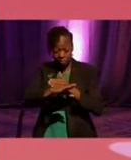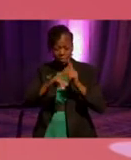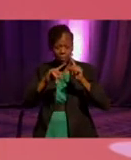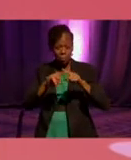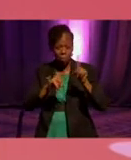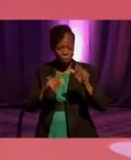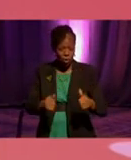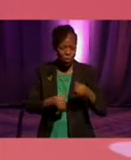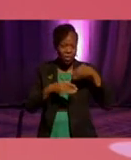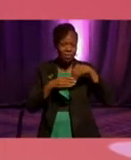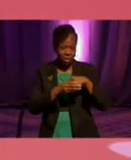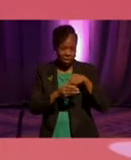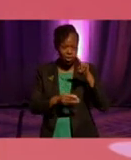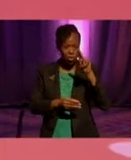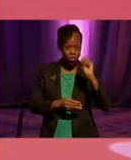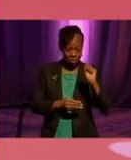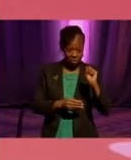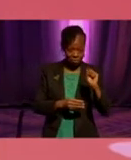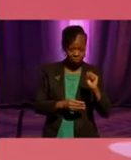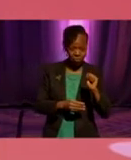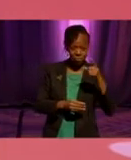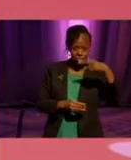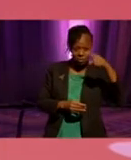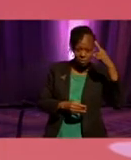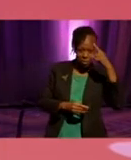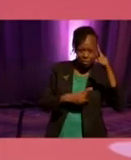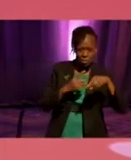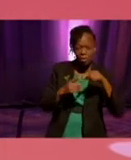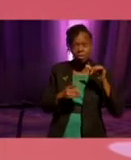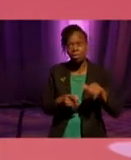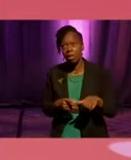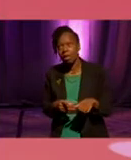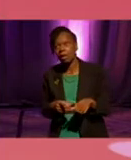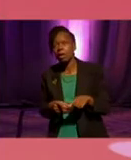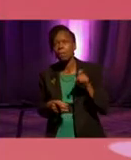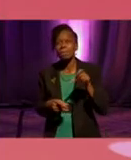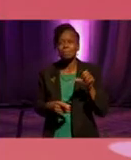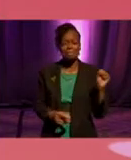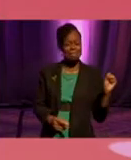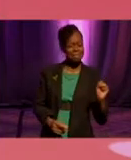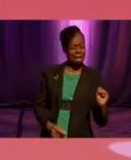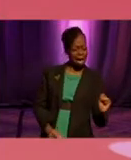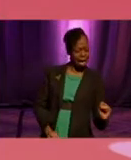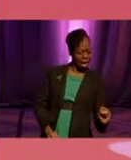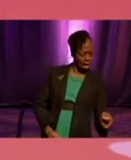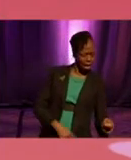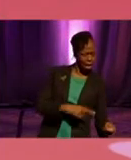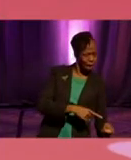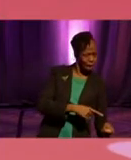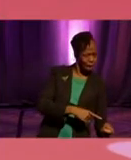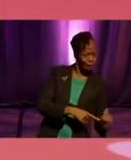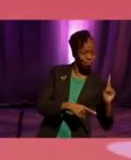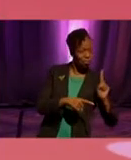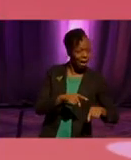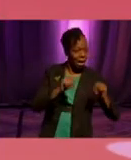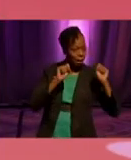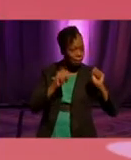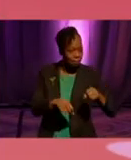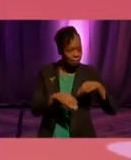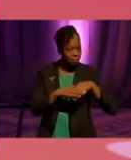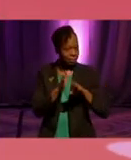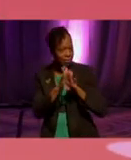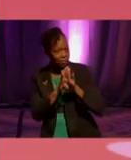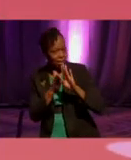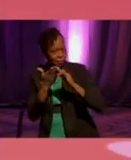States. And you think about that being, okay, that must be deep south. It can't possibly be in a developed city where